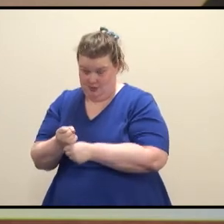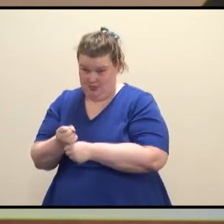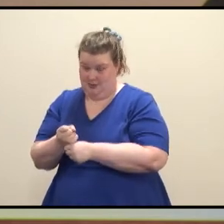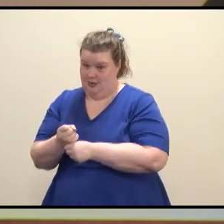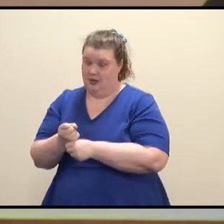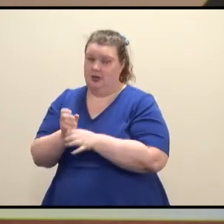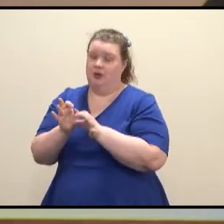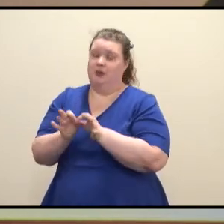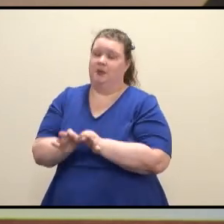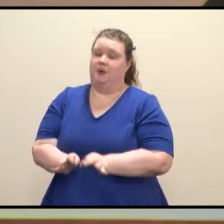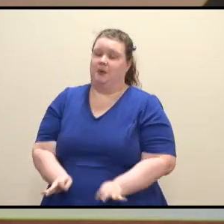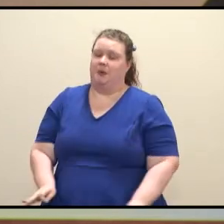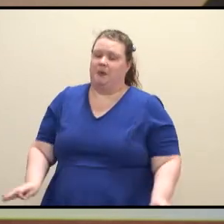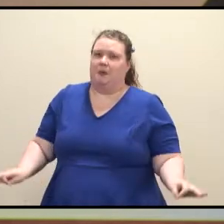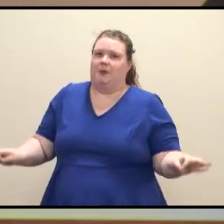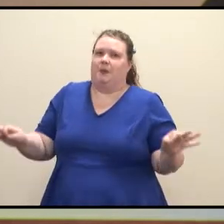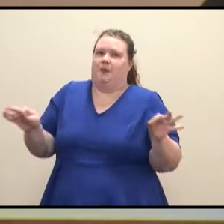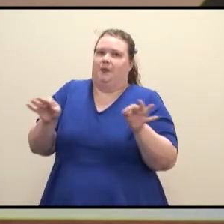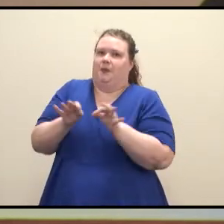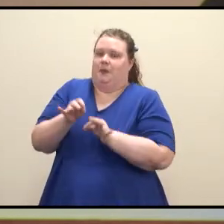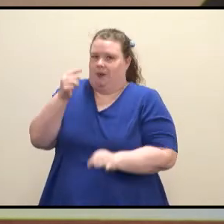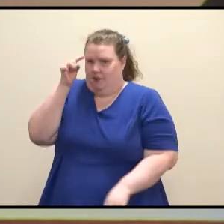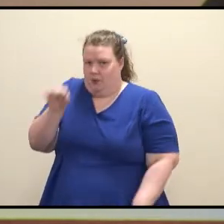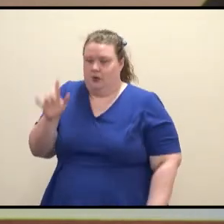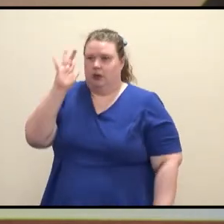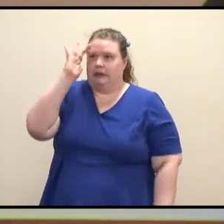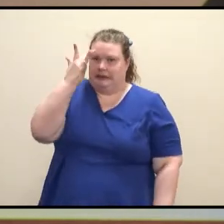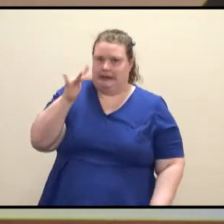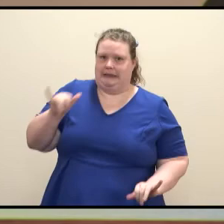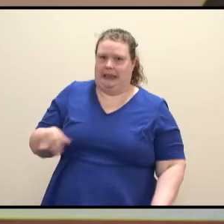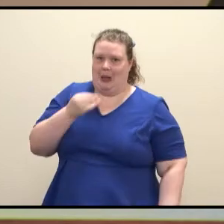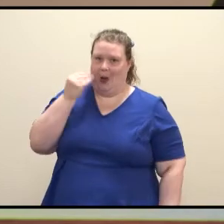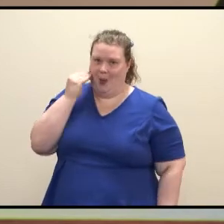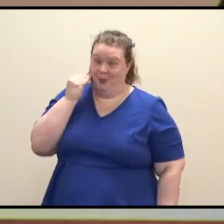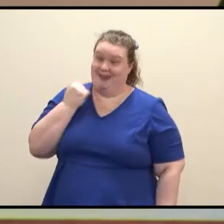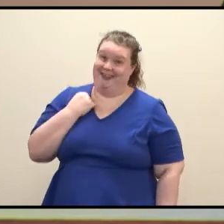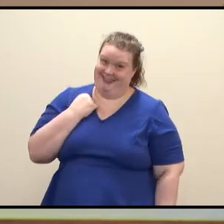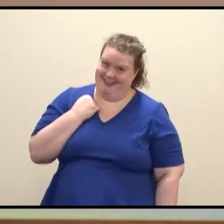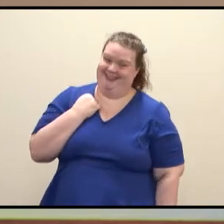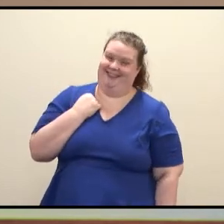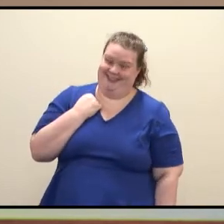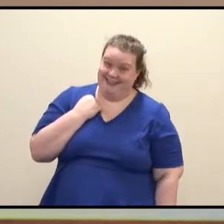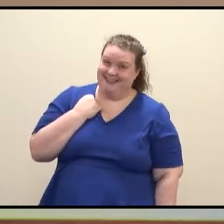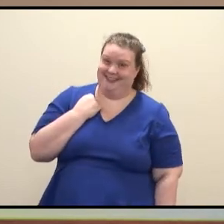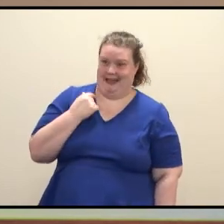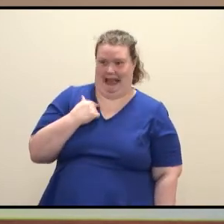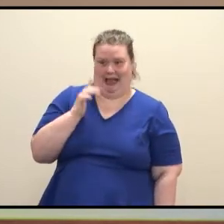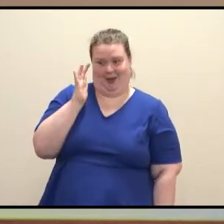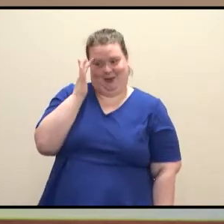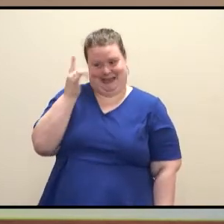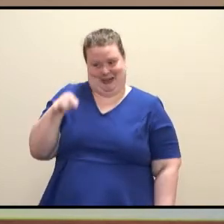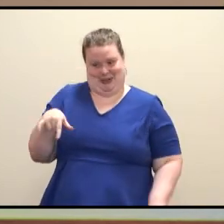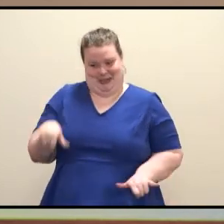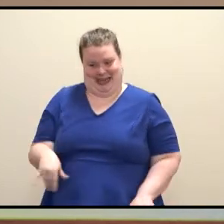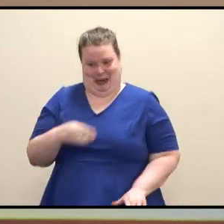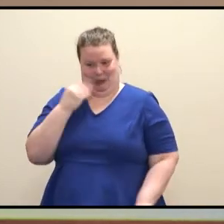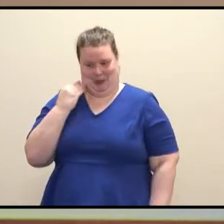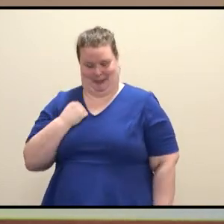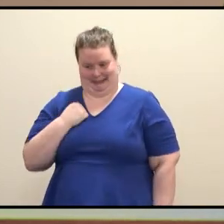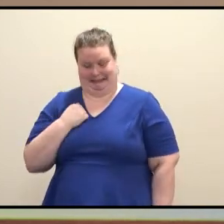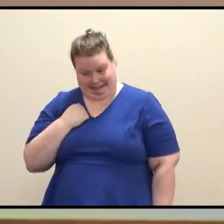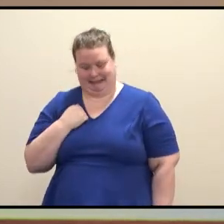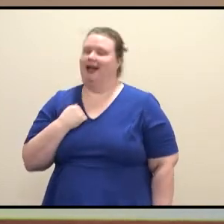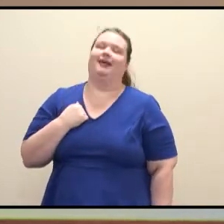her. She was getting tired of being at home. And I was kind of tired of her being at home.